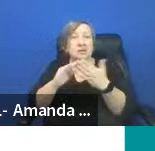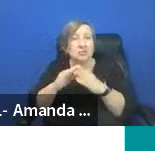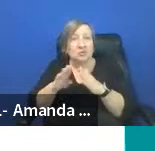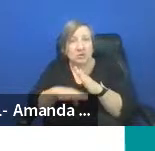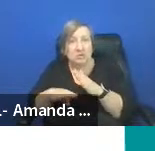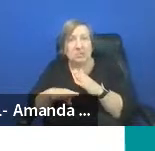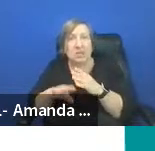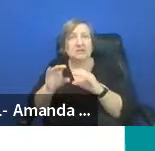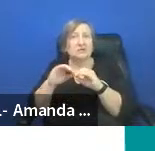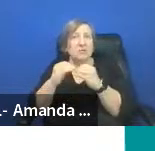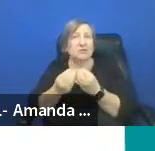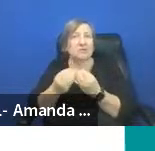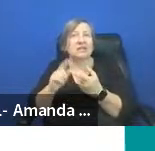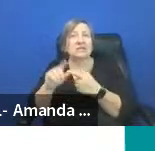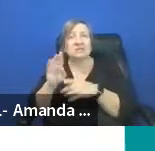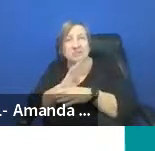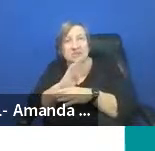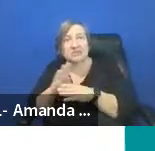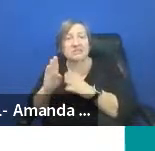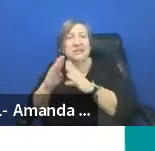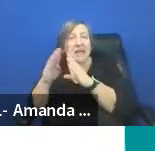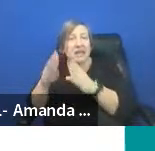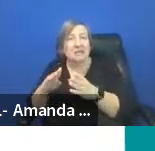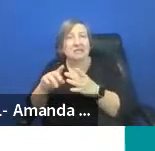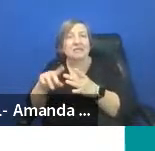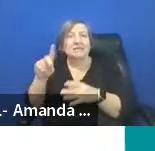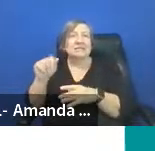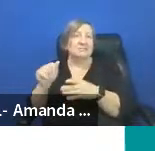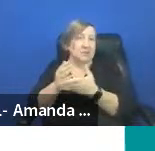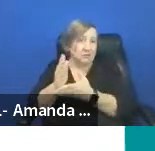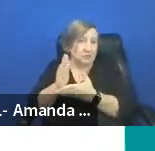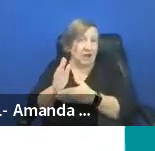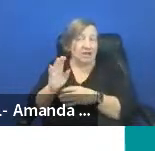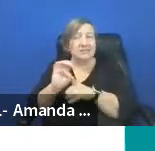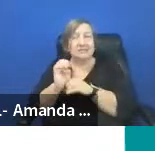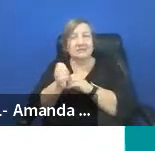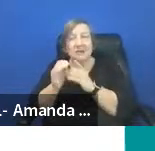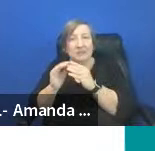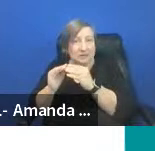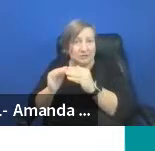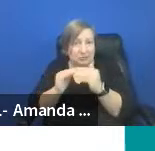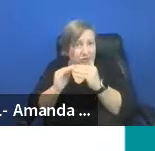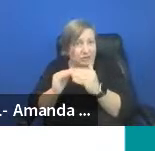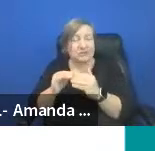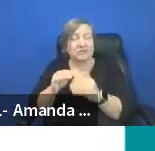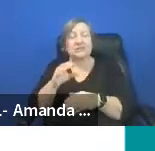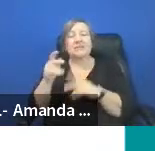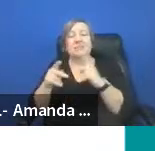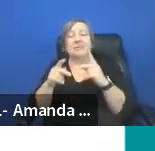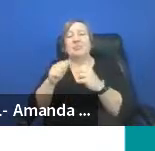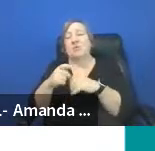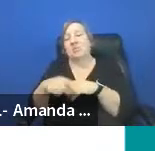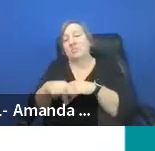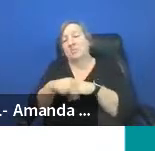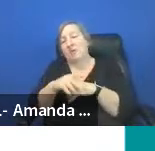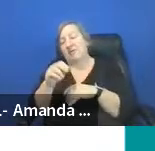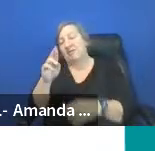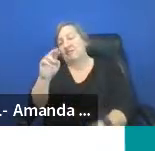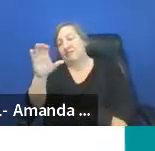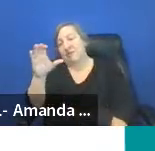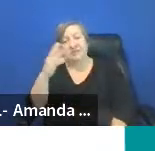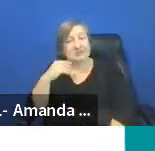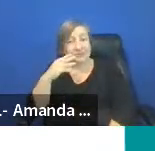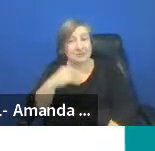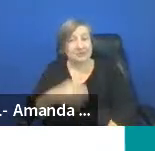businesses, folks from the disability rights and environmental justice communities, as well as people with parks and recreation